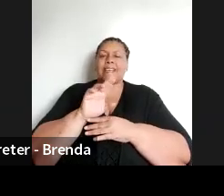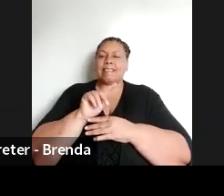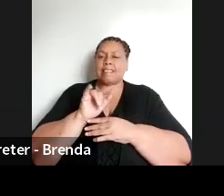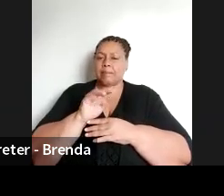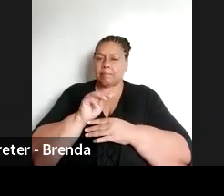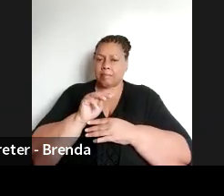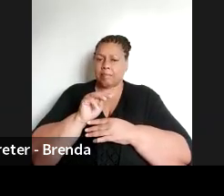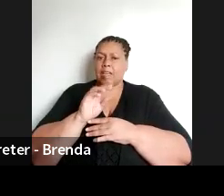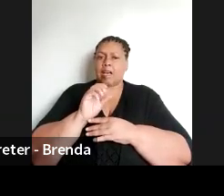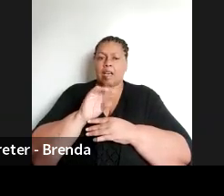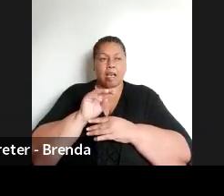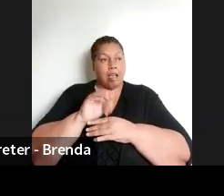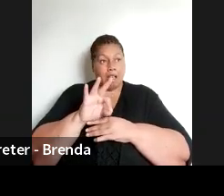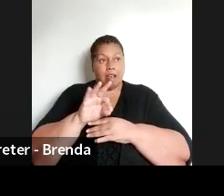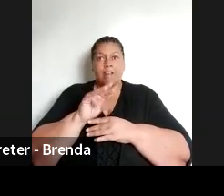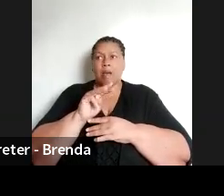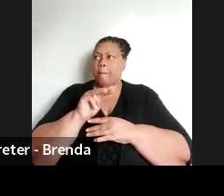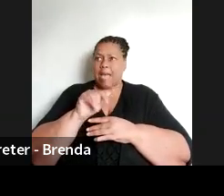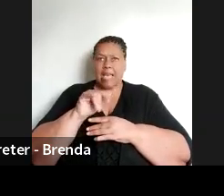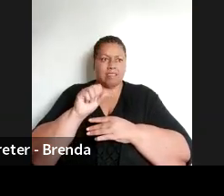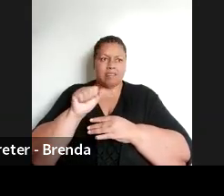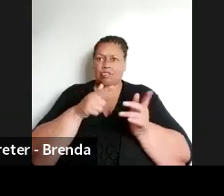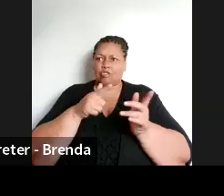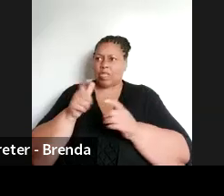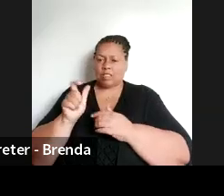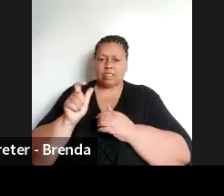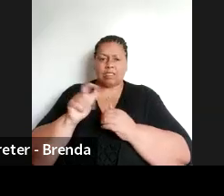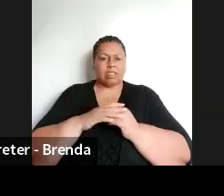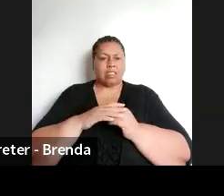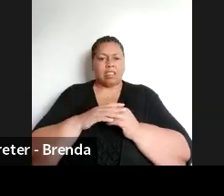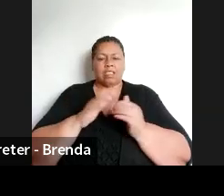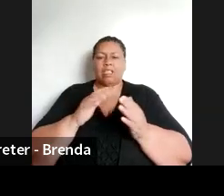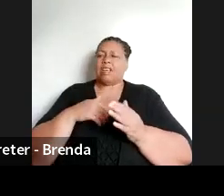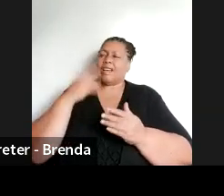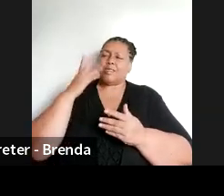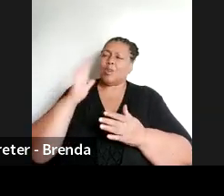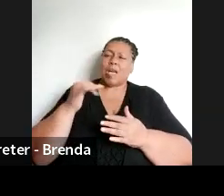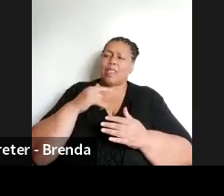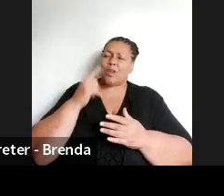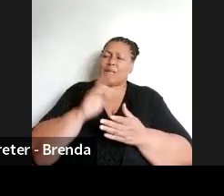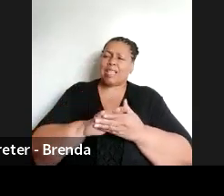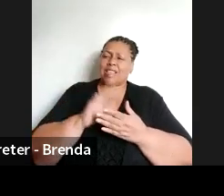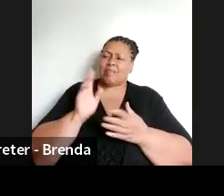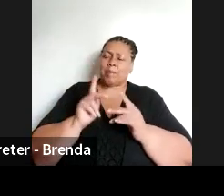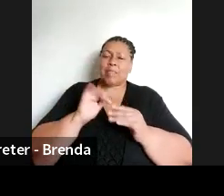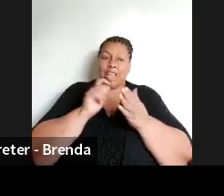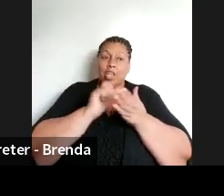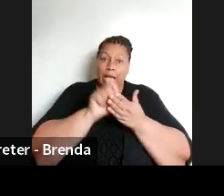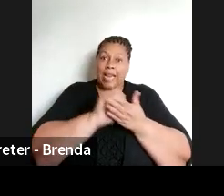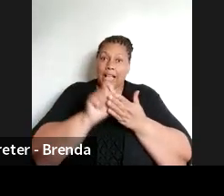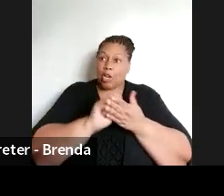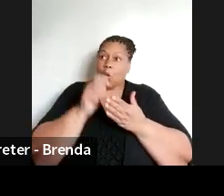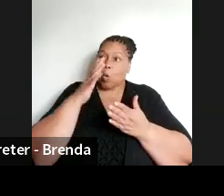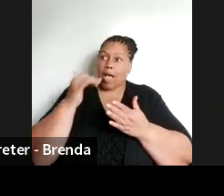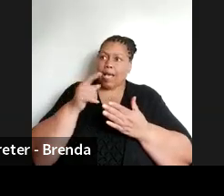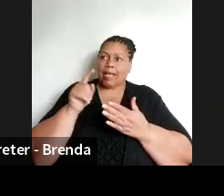shootings. Yeah. So a lot of education there. And I don't know why they just don't believe people, because they write out why they do it. They will say, hey, I